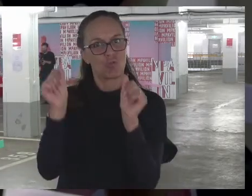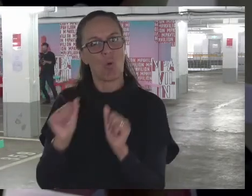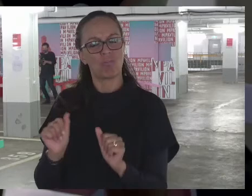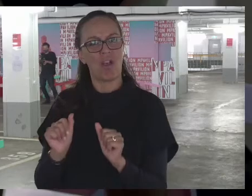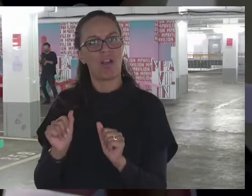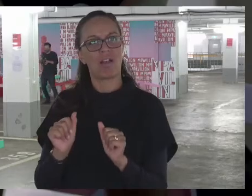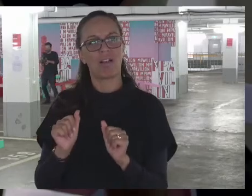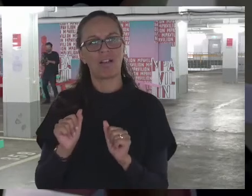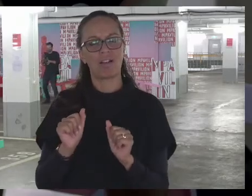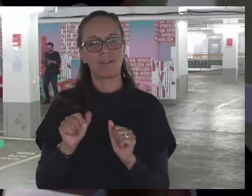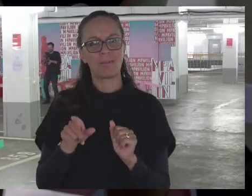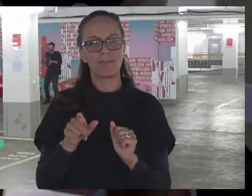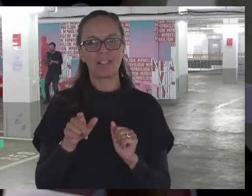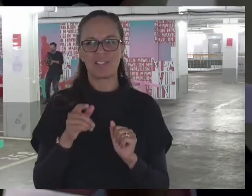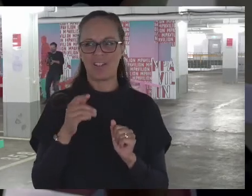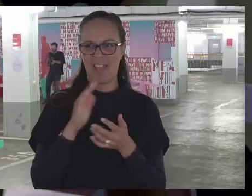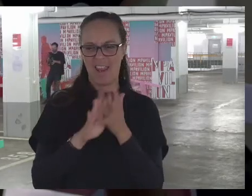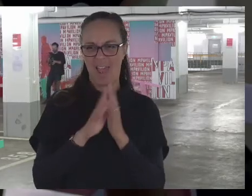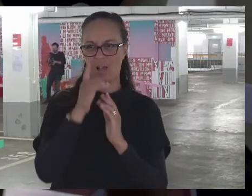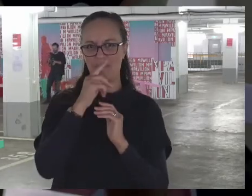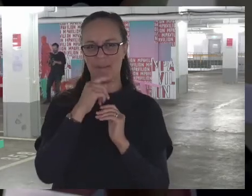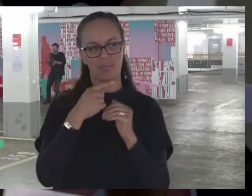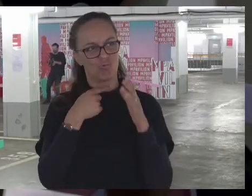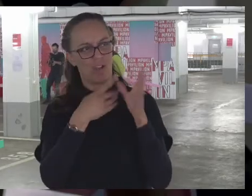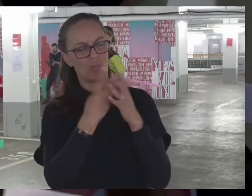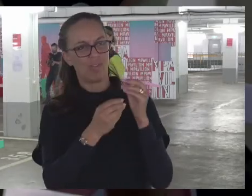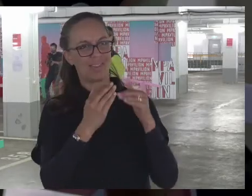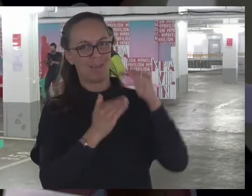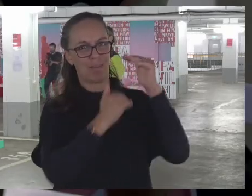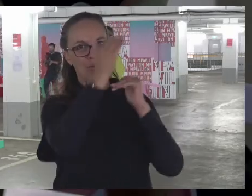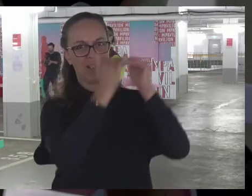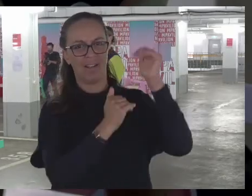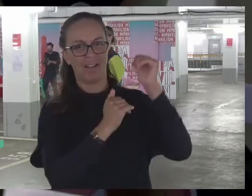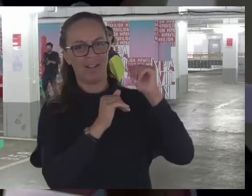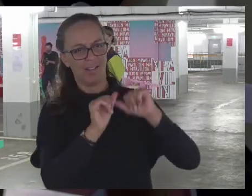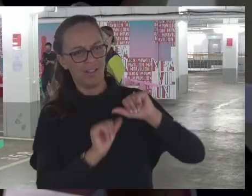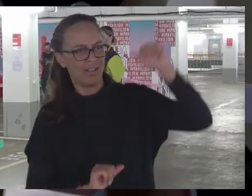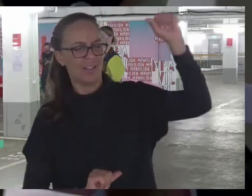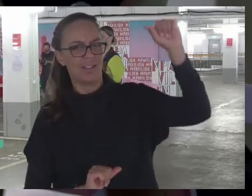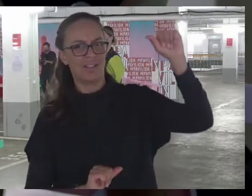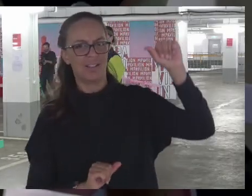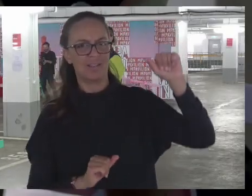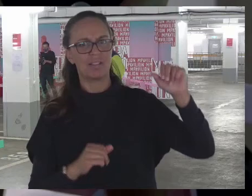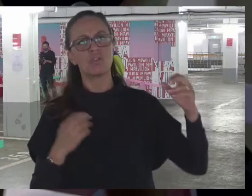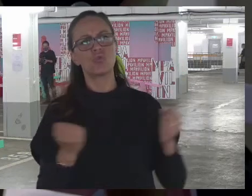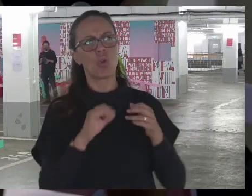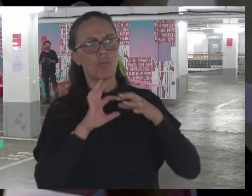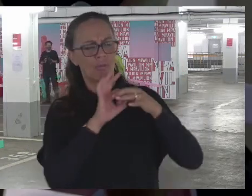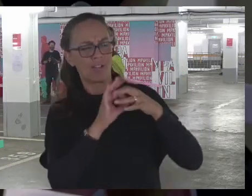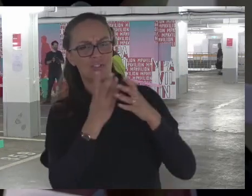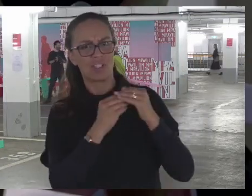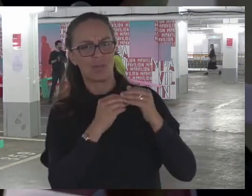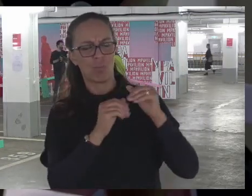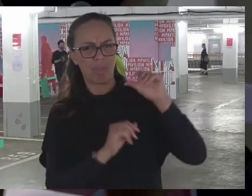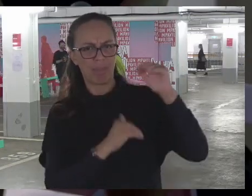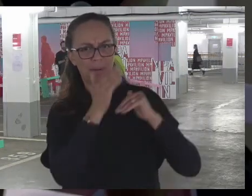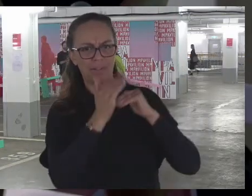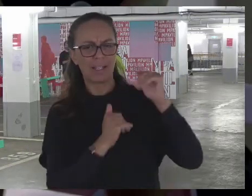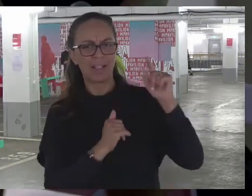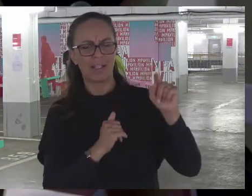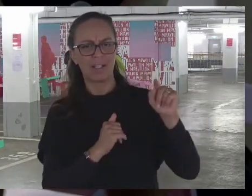to deal with that building, because there's such a strong relationship with the building, the way the form